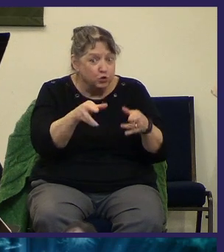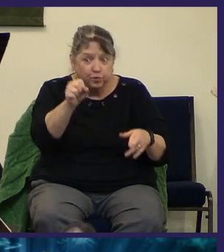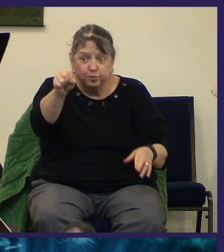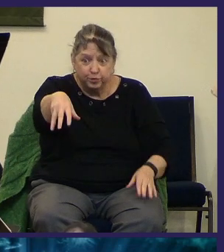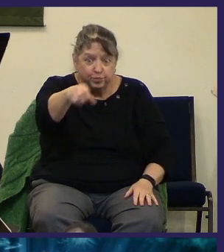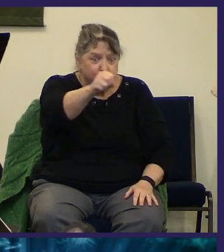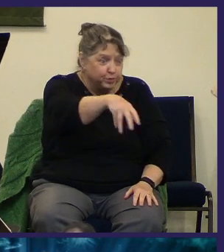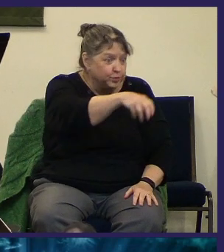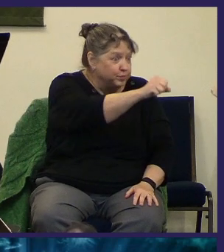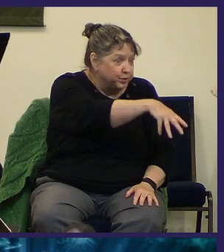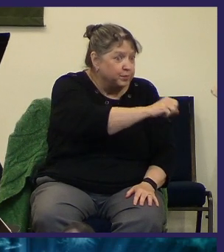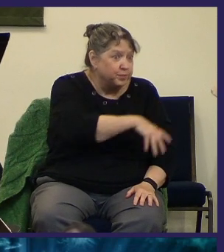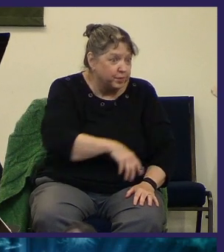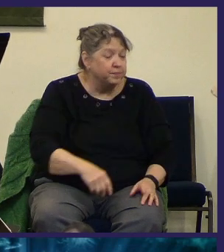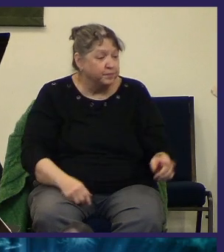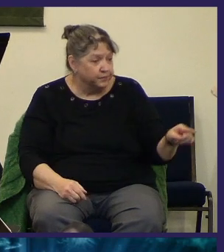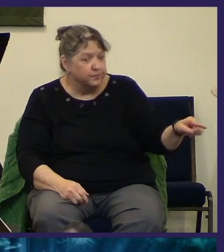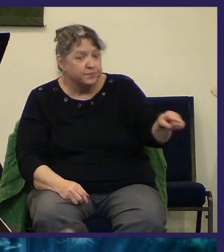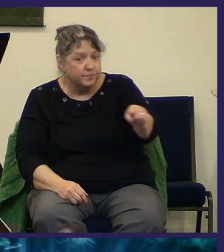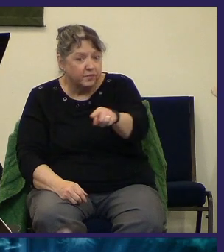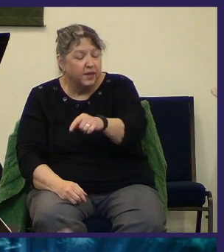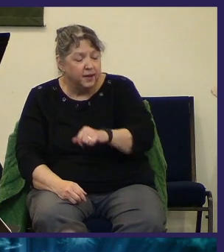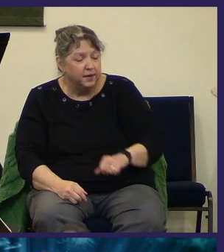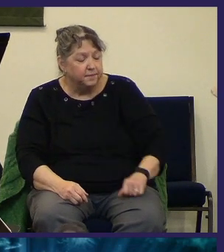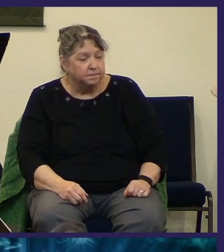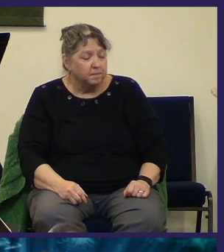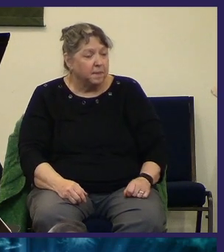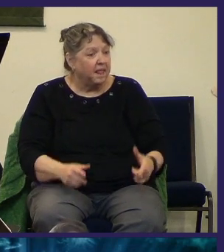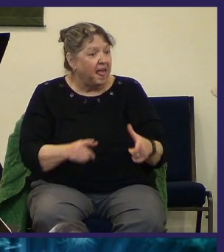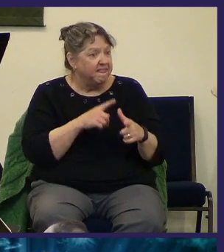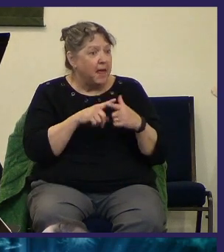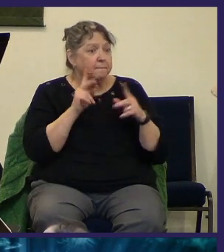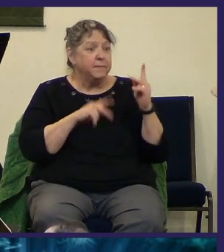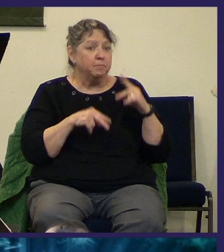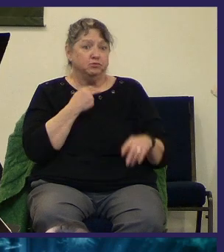hotel they stopped that they started putting hotels in these bibles